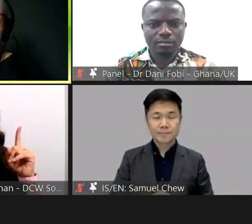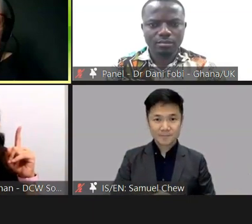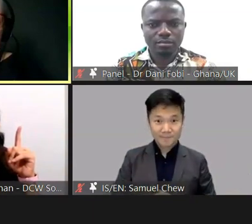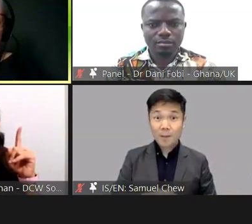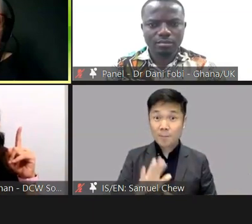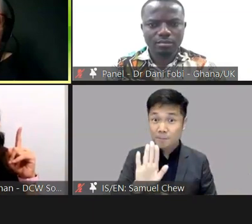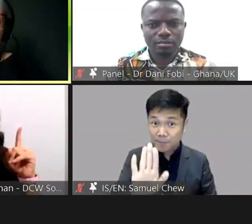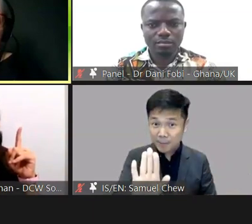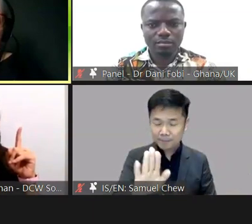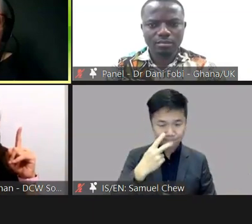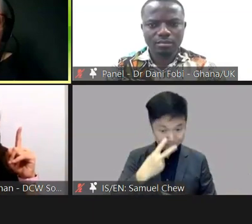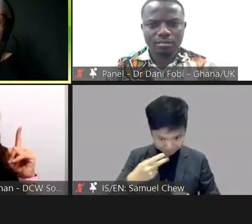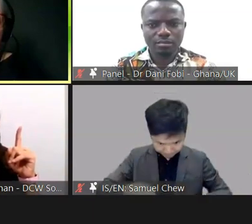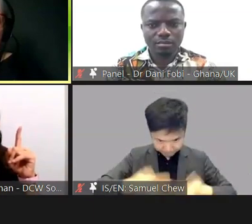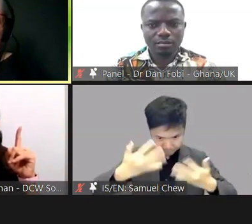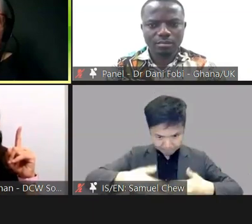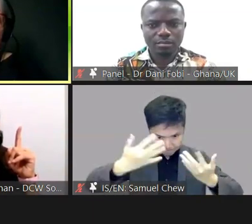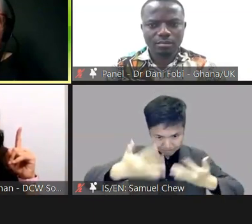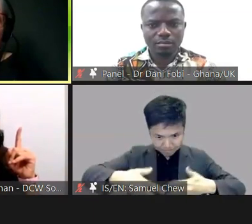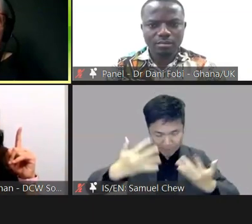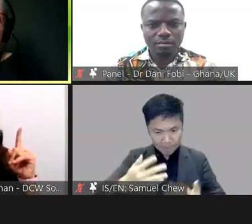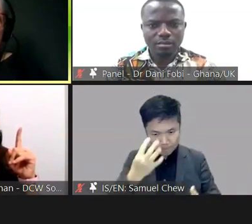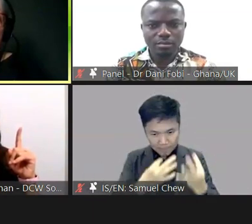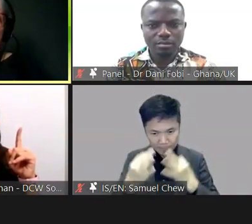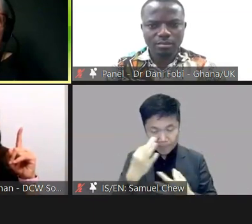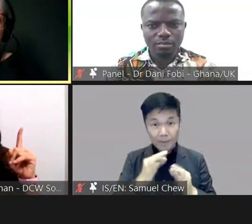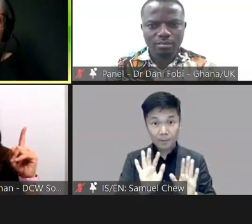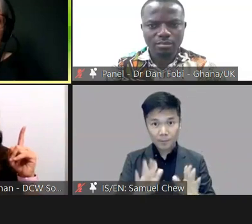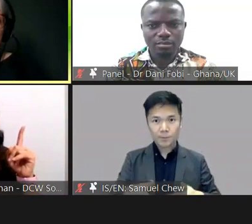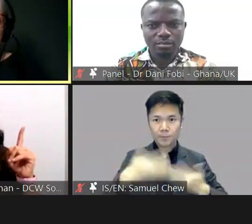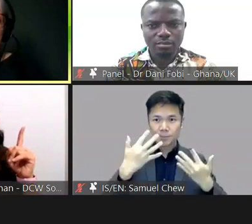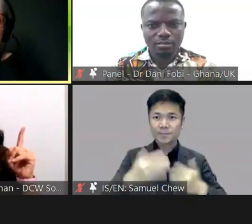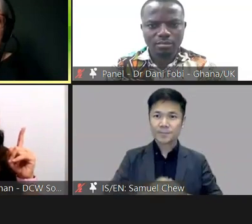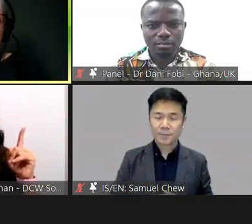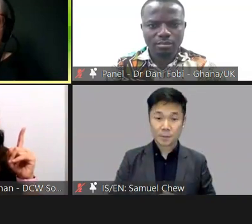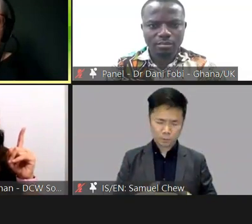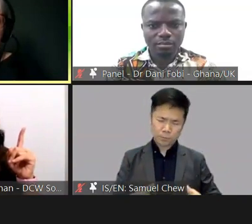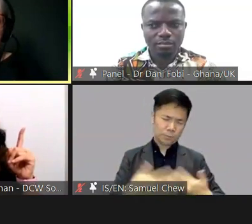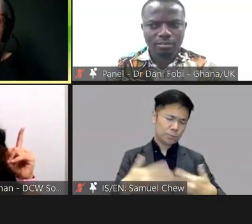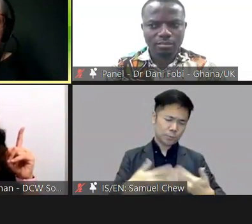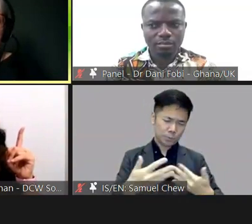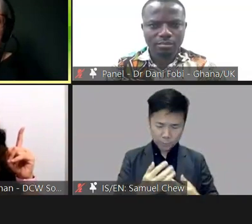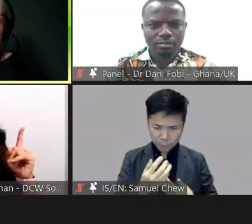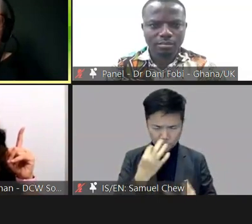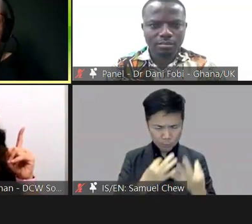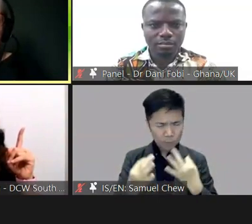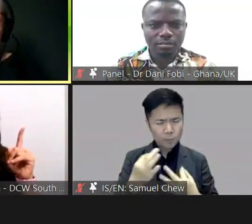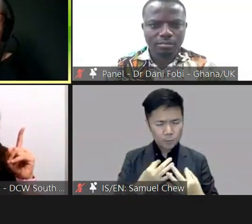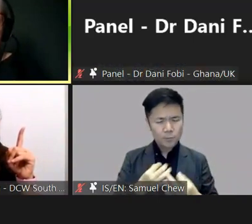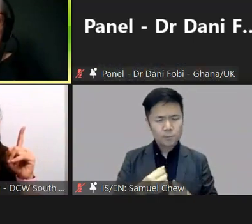questions that are coming up, and there's some quite big questions. But